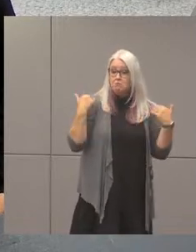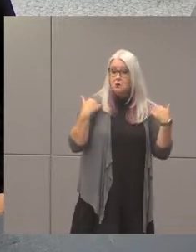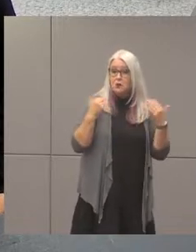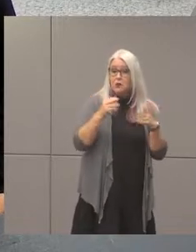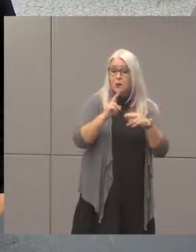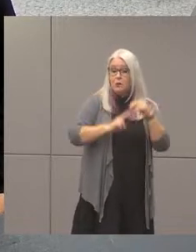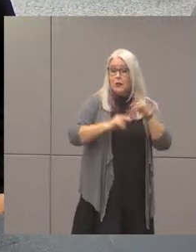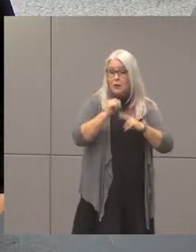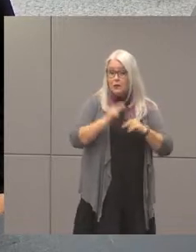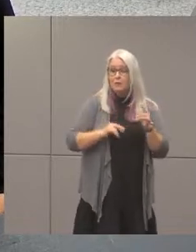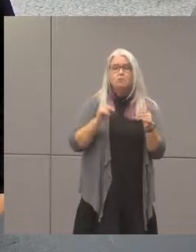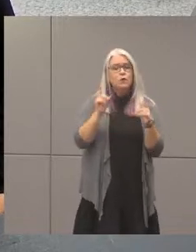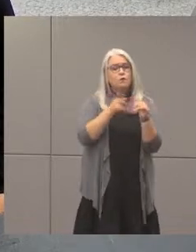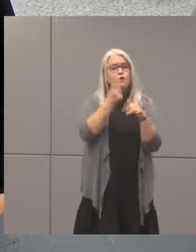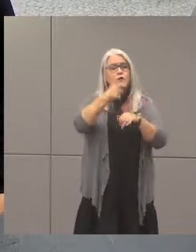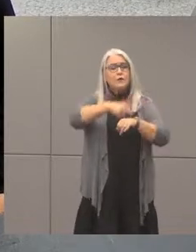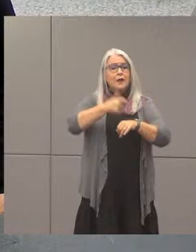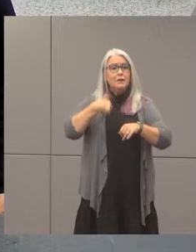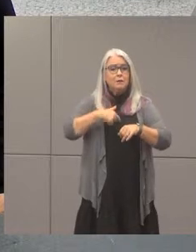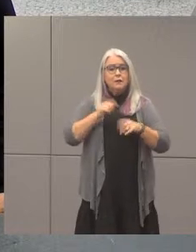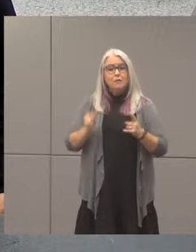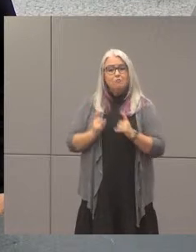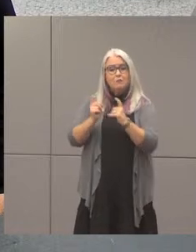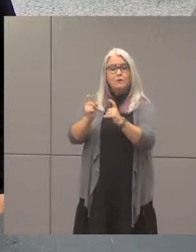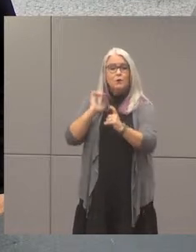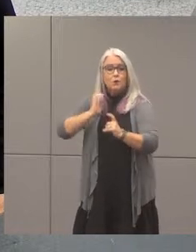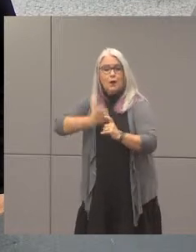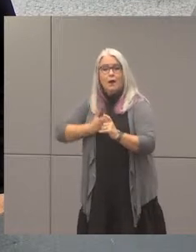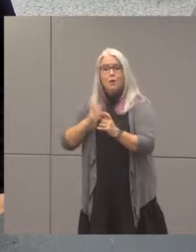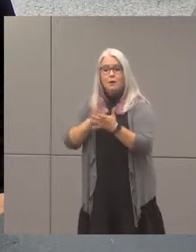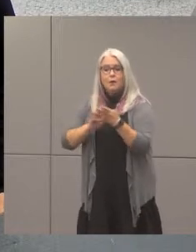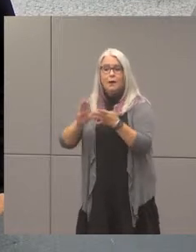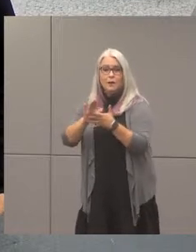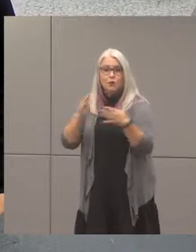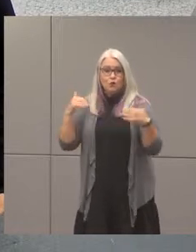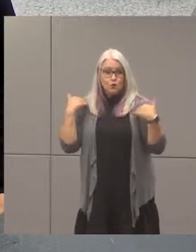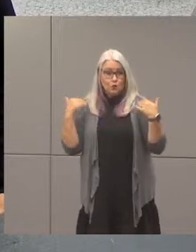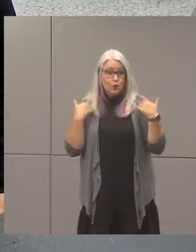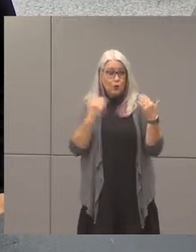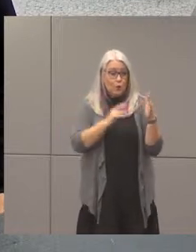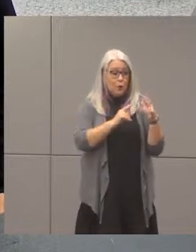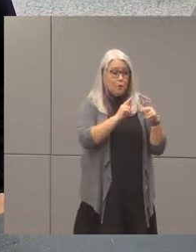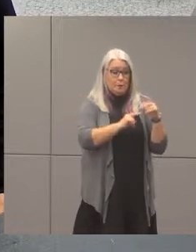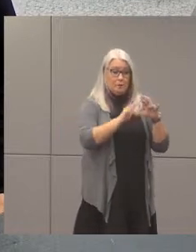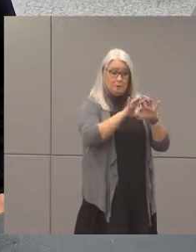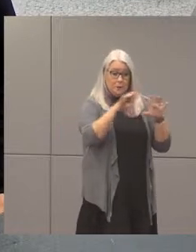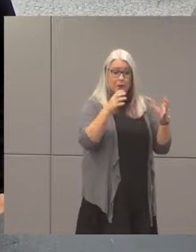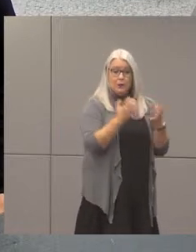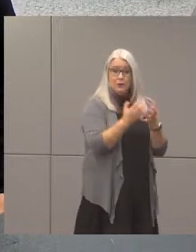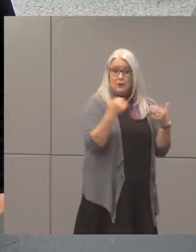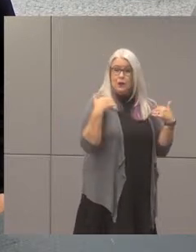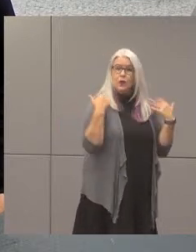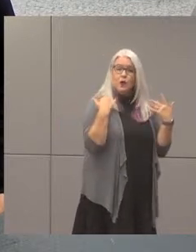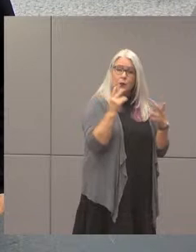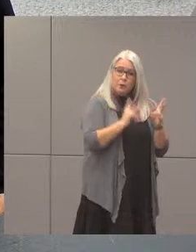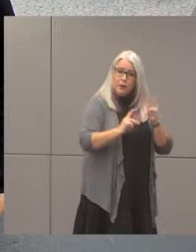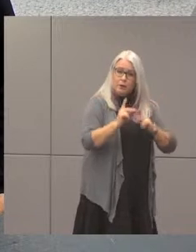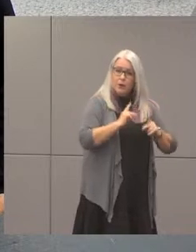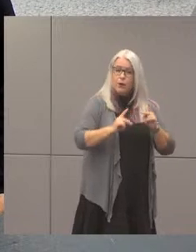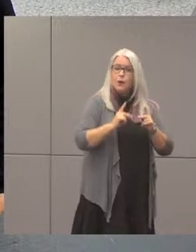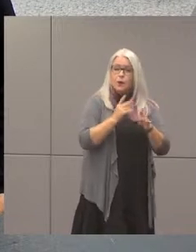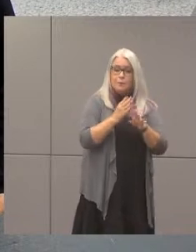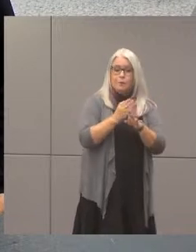is the first time that it has been awarded to our college. Youth Build is a program that allows young people a